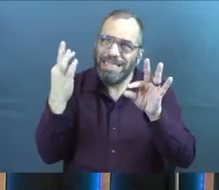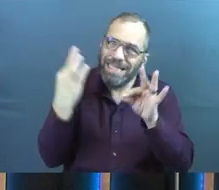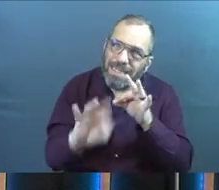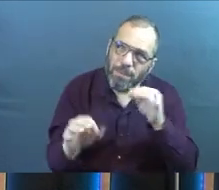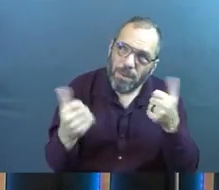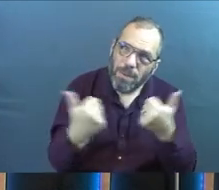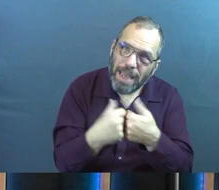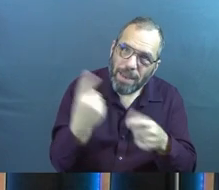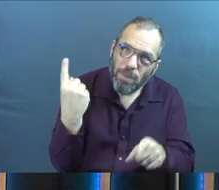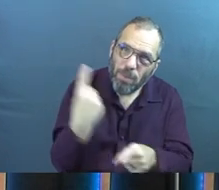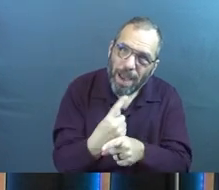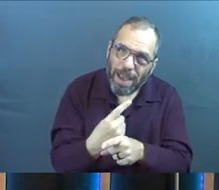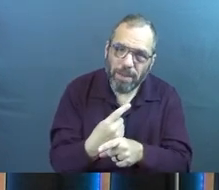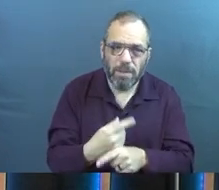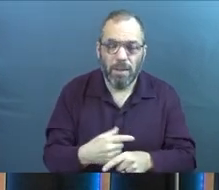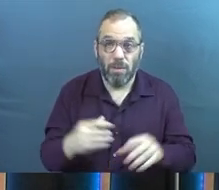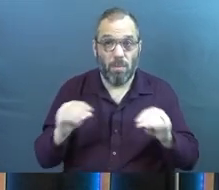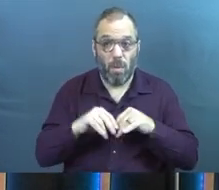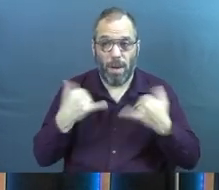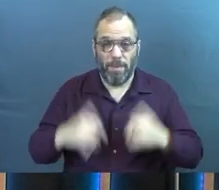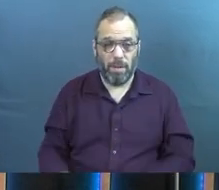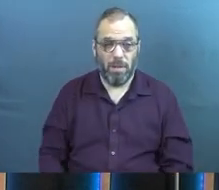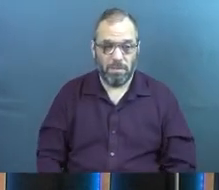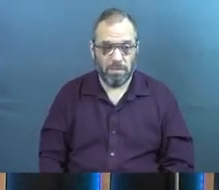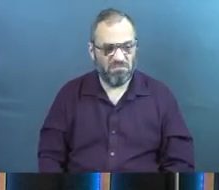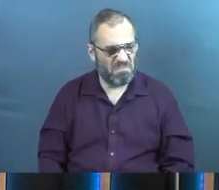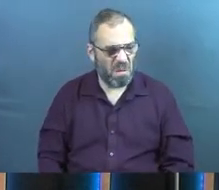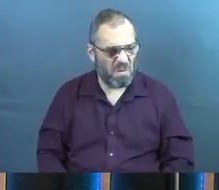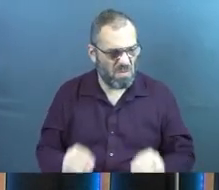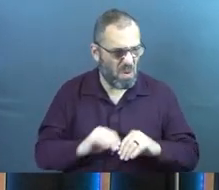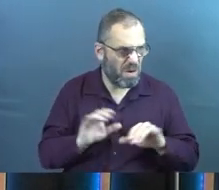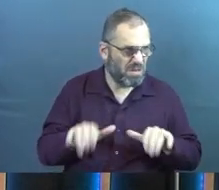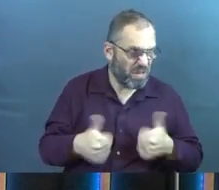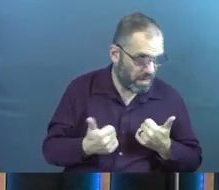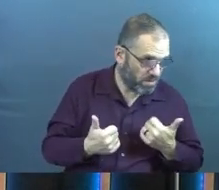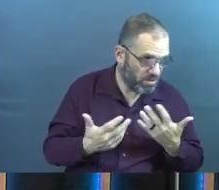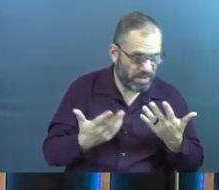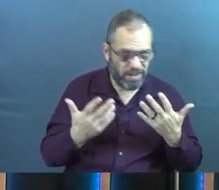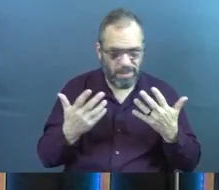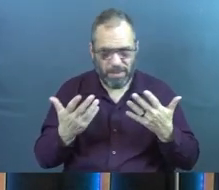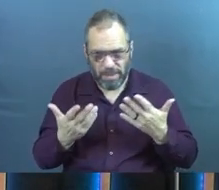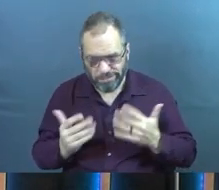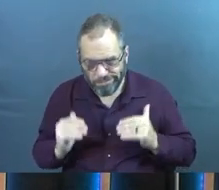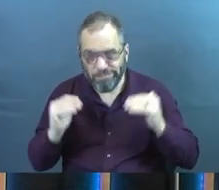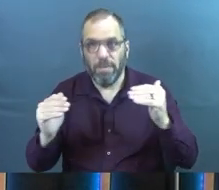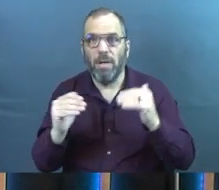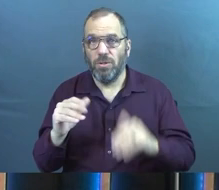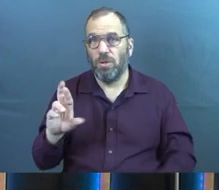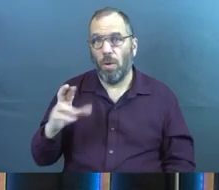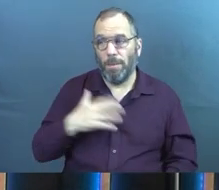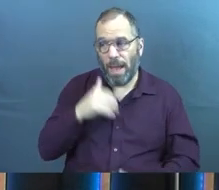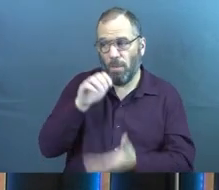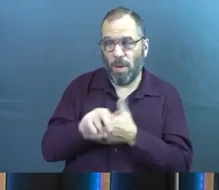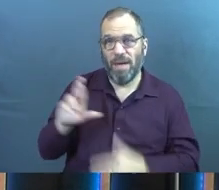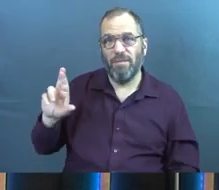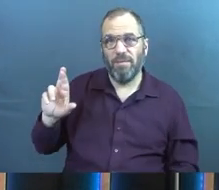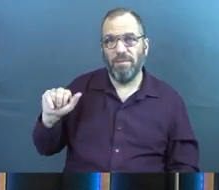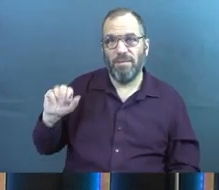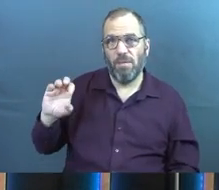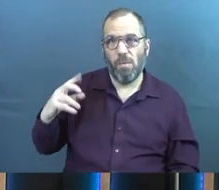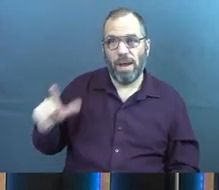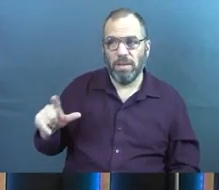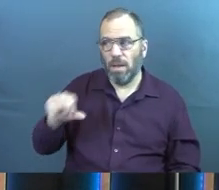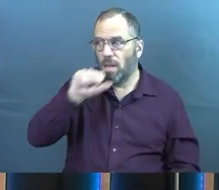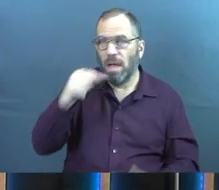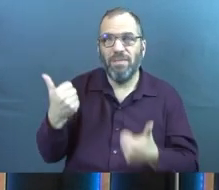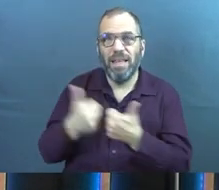simple games, really quick. What, the more I play them, the more I'm like, okay, dude, I want something a little more, you know, like raise it up a little bit. And so Rachel and I have become very